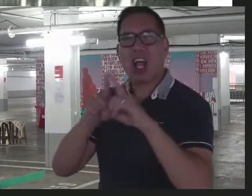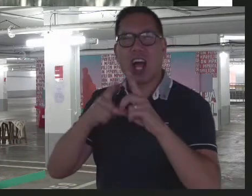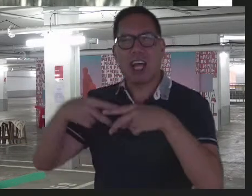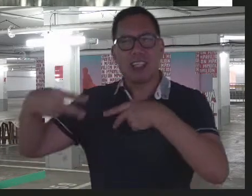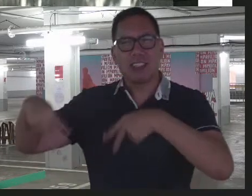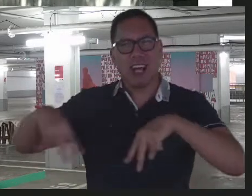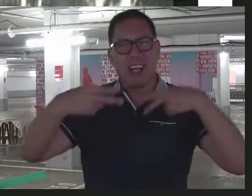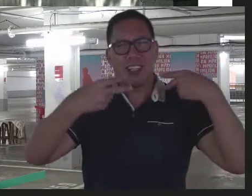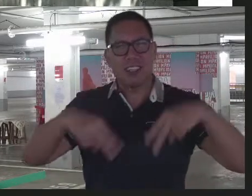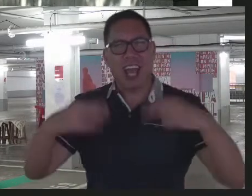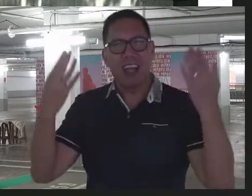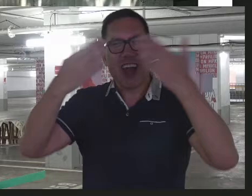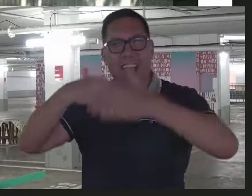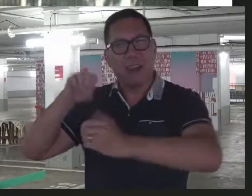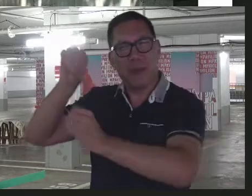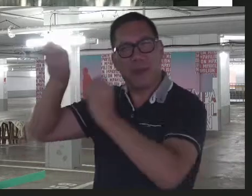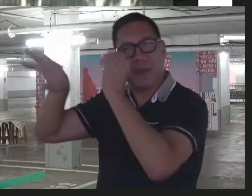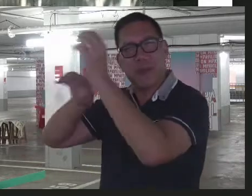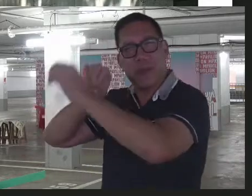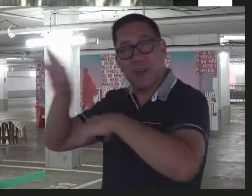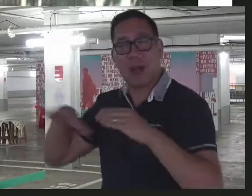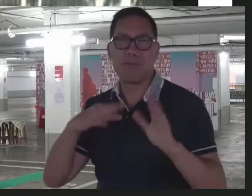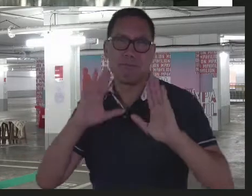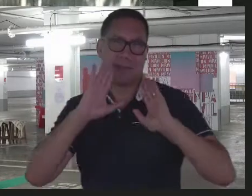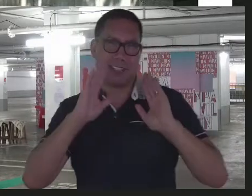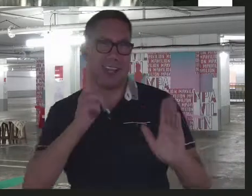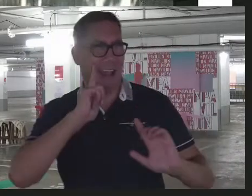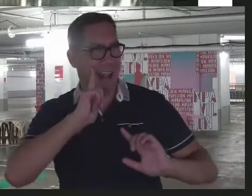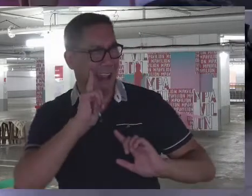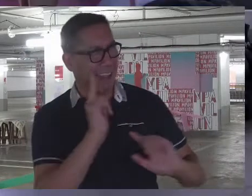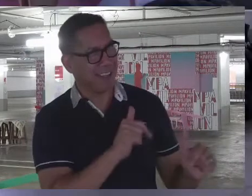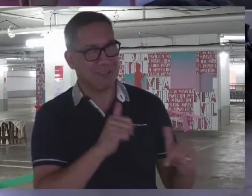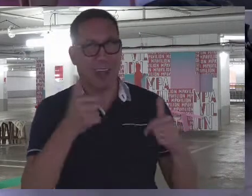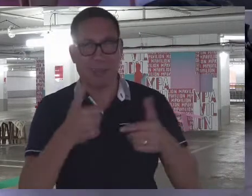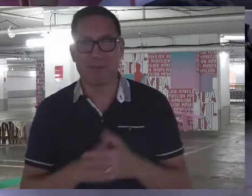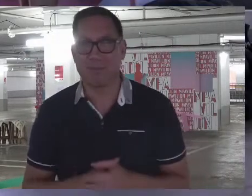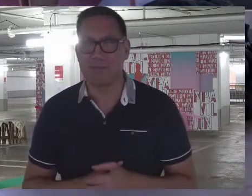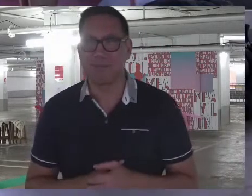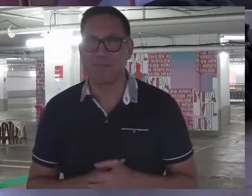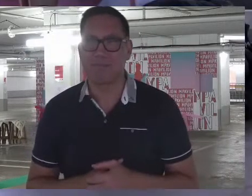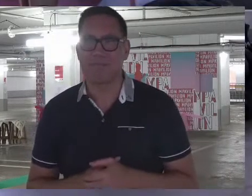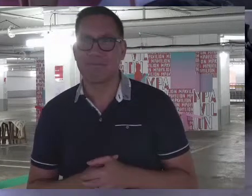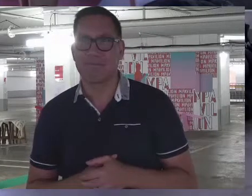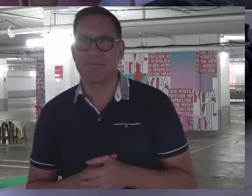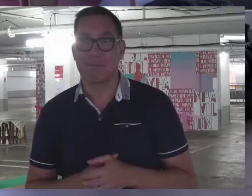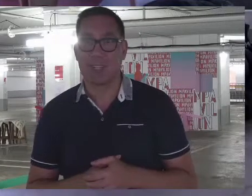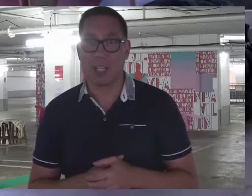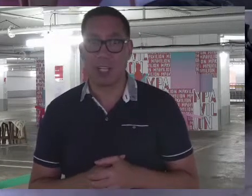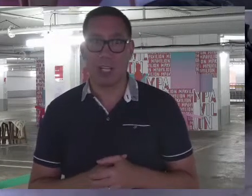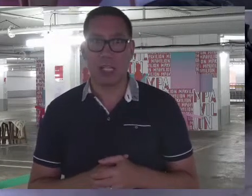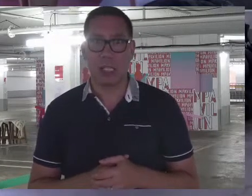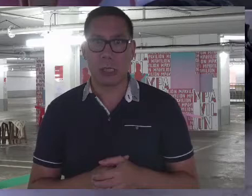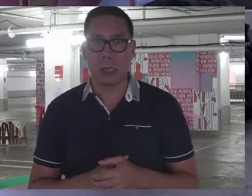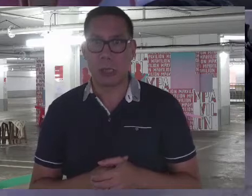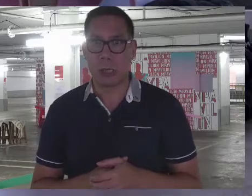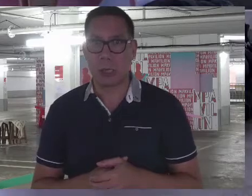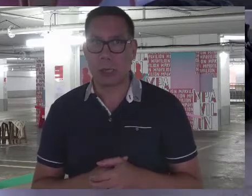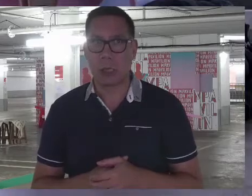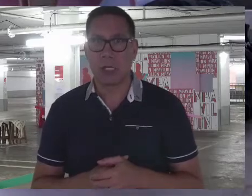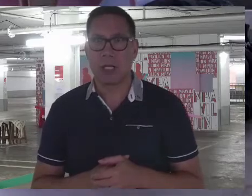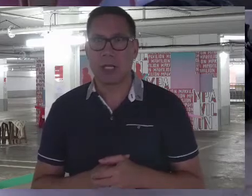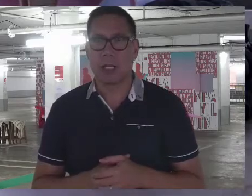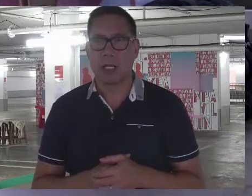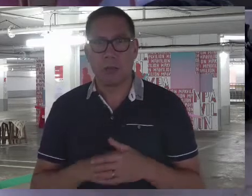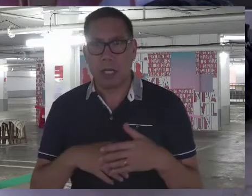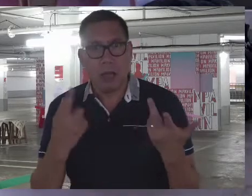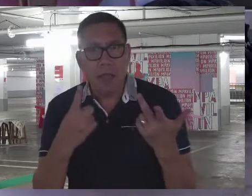It's amazing. I love it. Okay. Should we... I don't know, how do we get... Was there anything